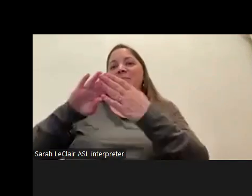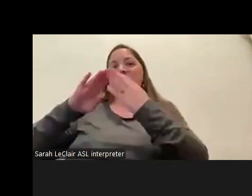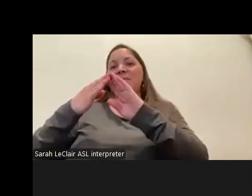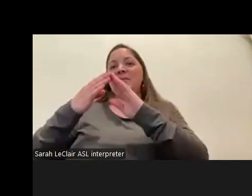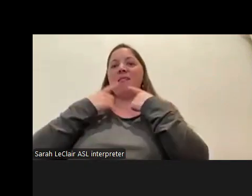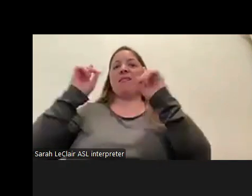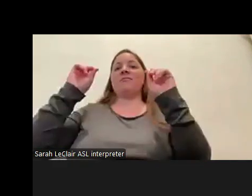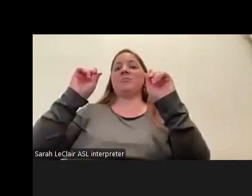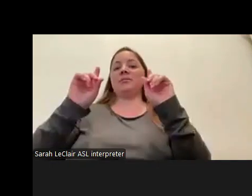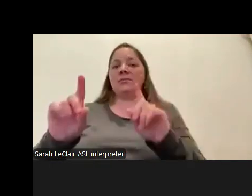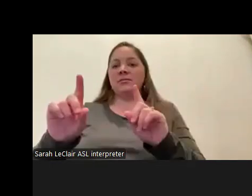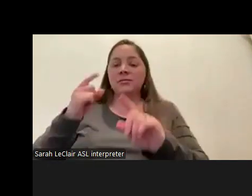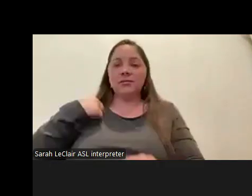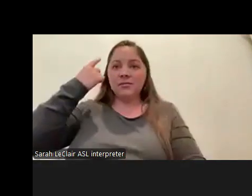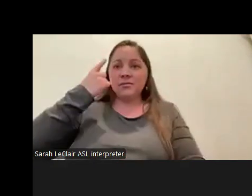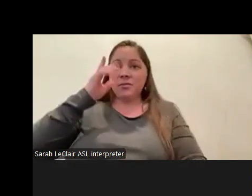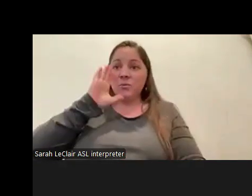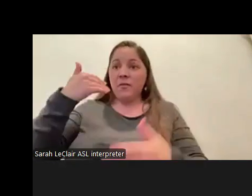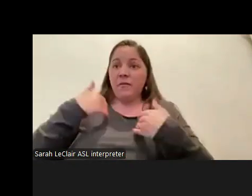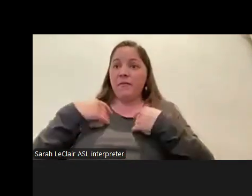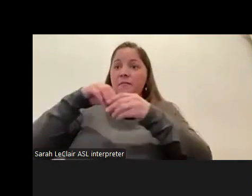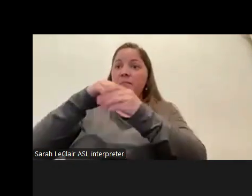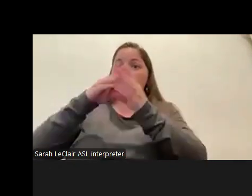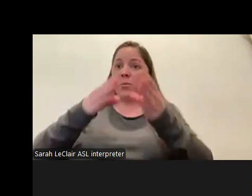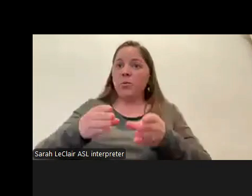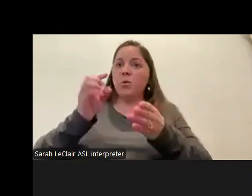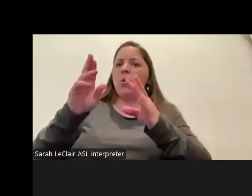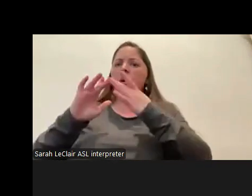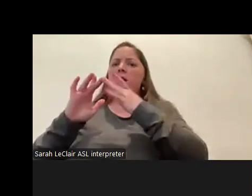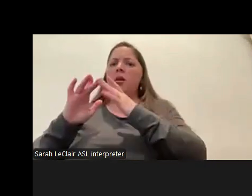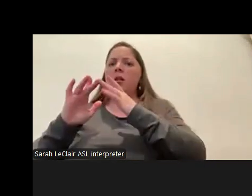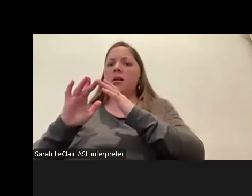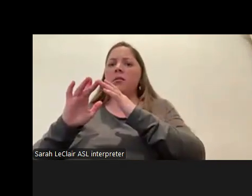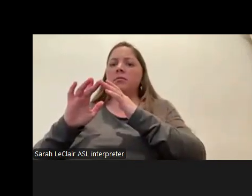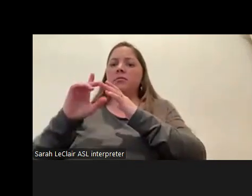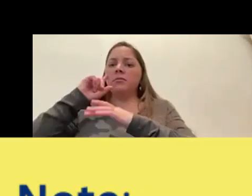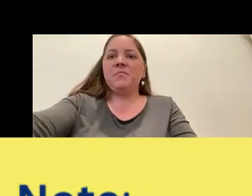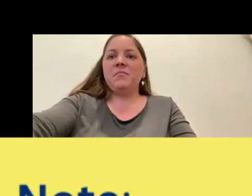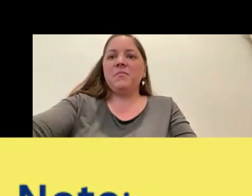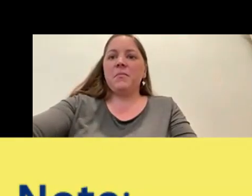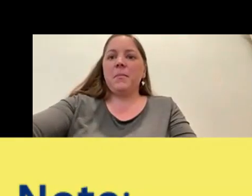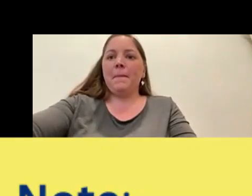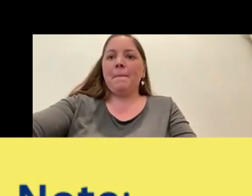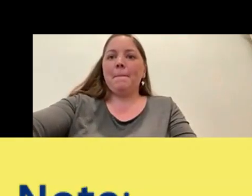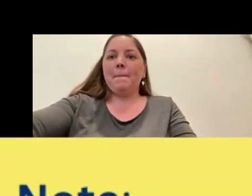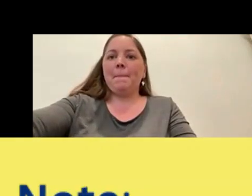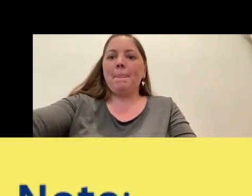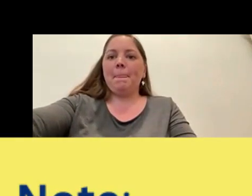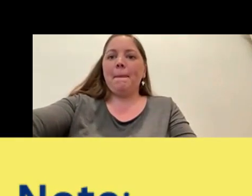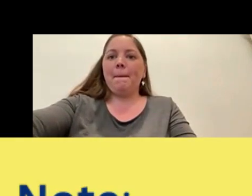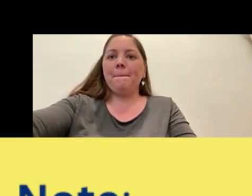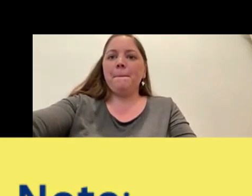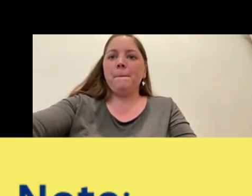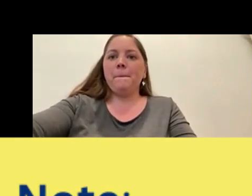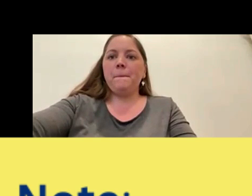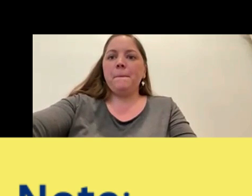out if we're going to meet in person or virtually again next month. Poll has been launched. Would